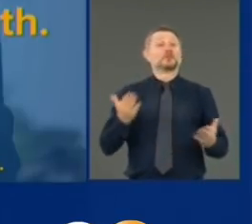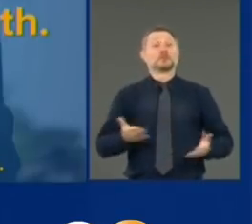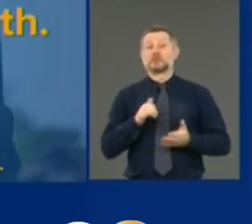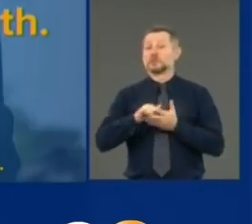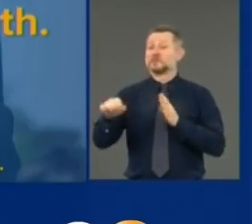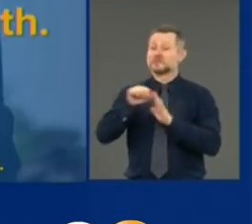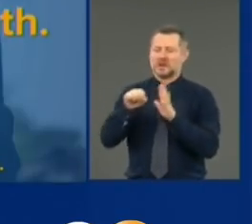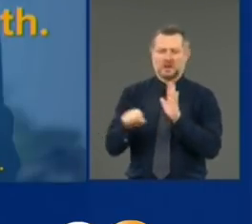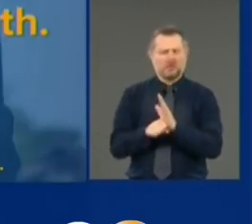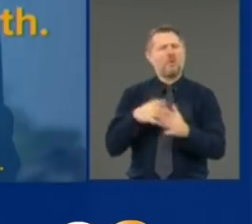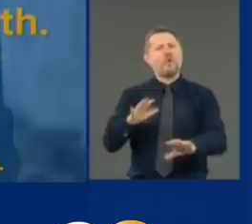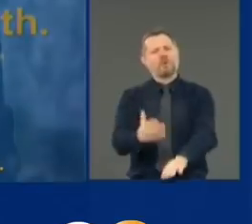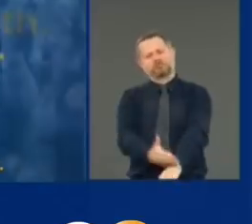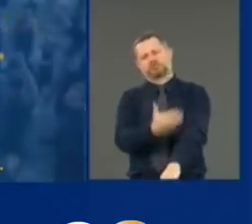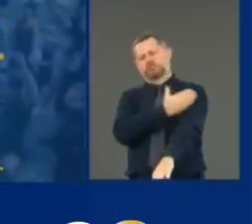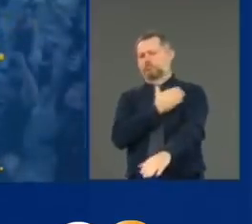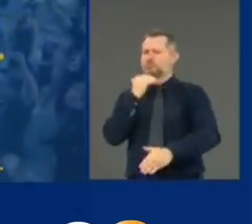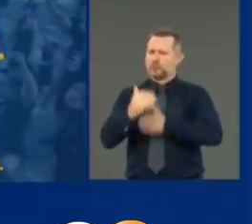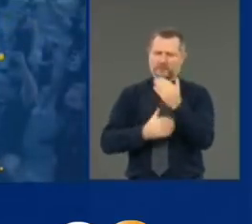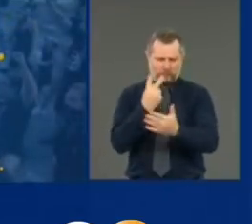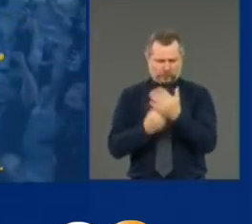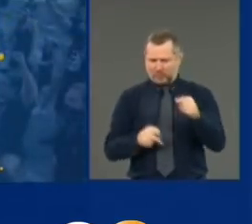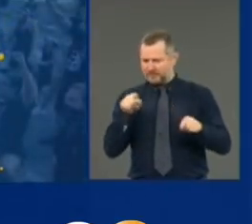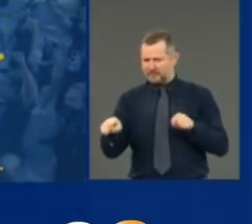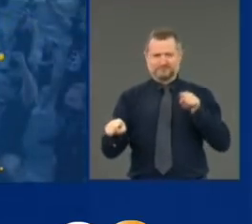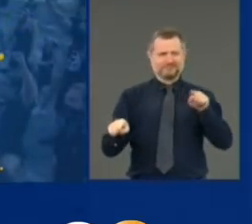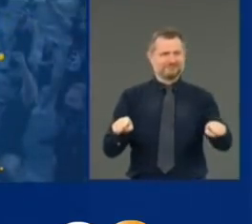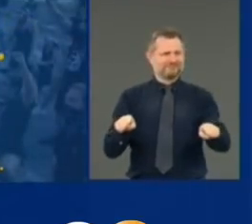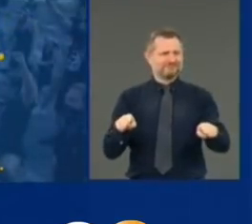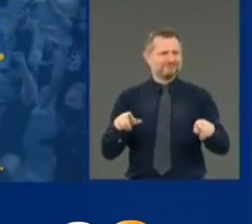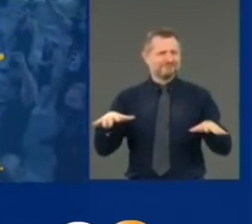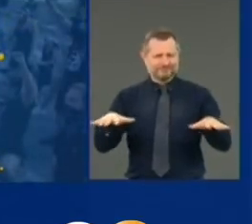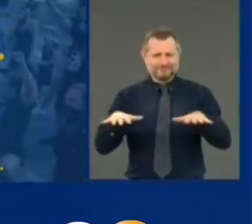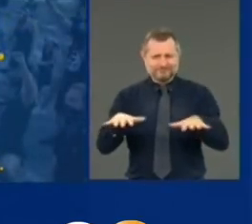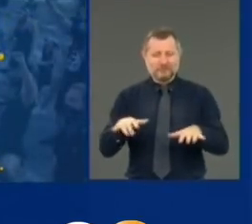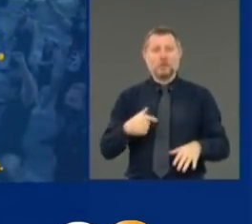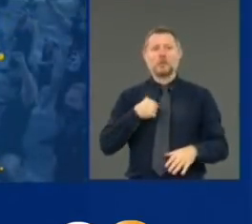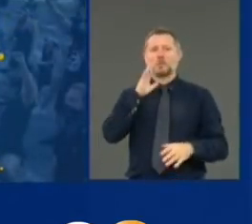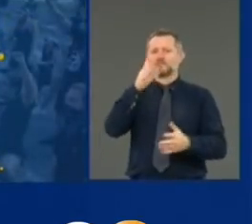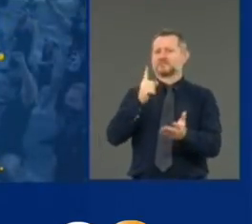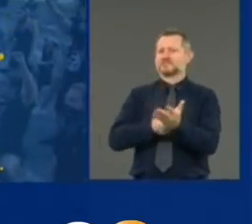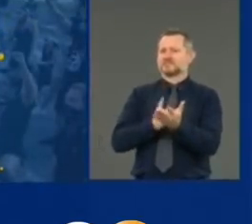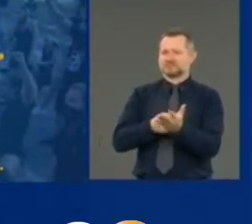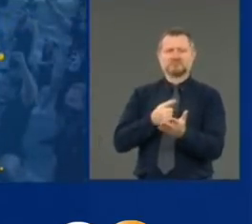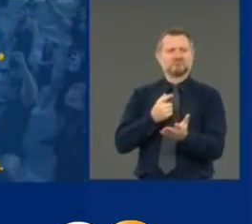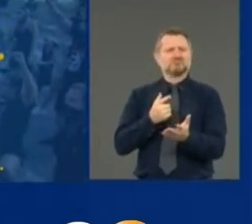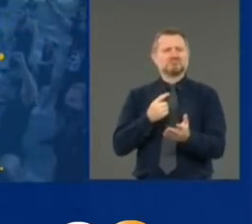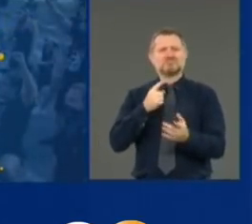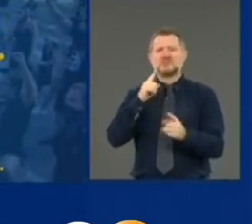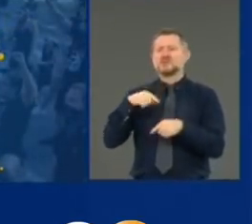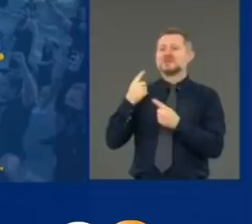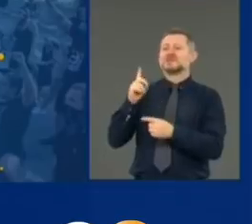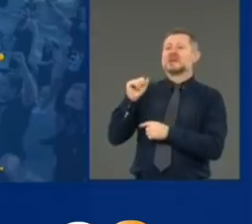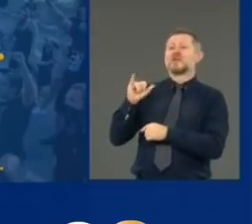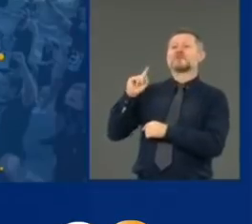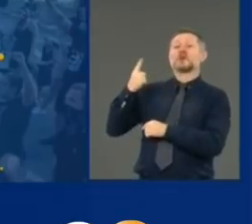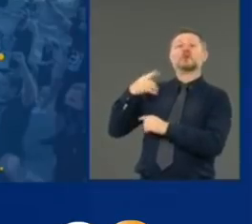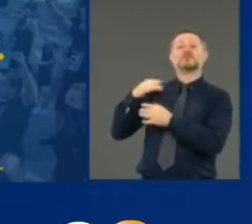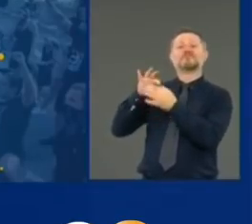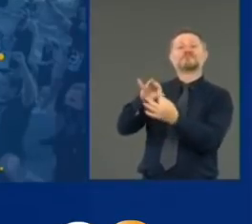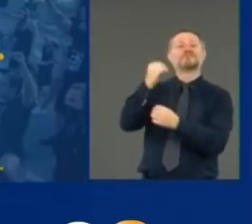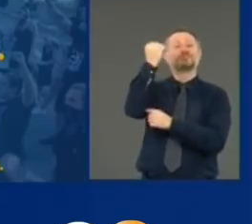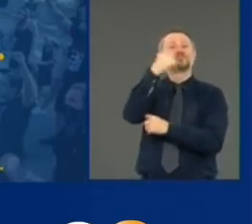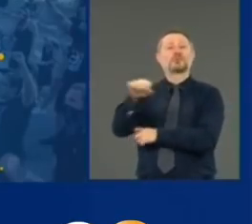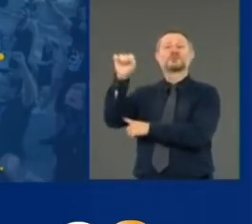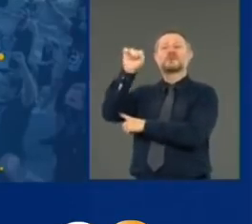progress on both issues. We'll talk about them individually. On the civil unrest issue after Mr.